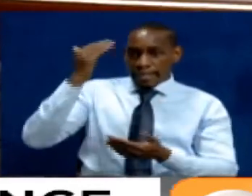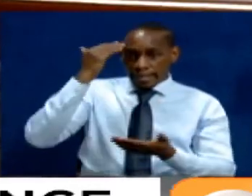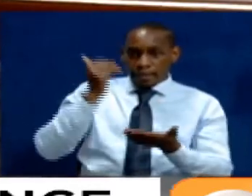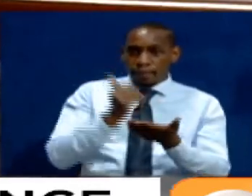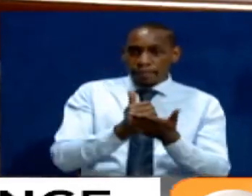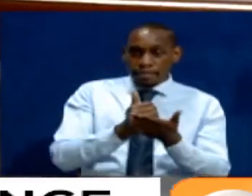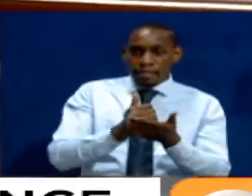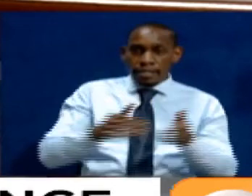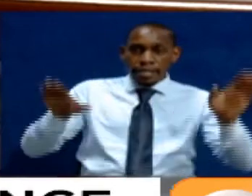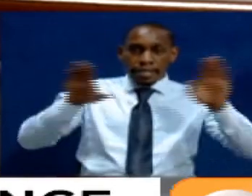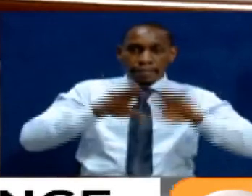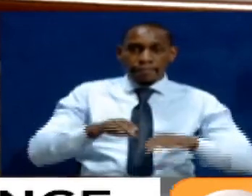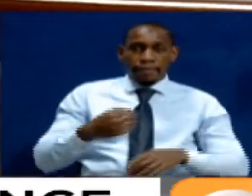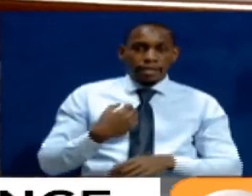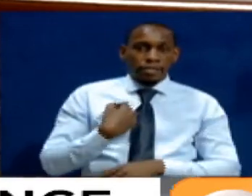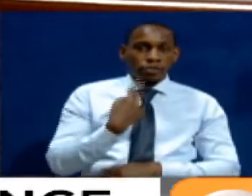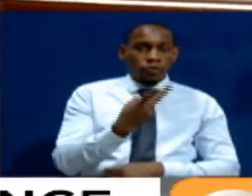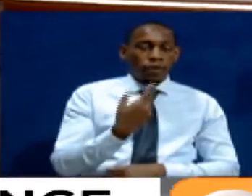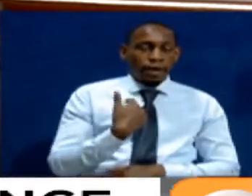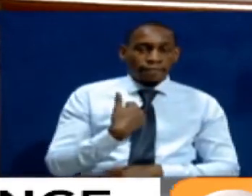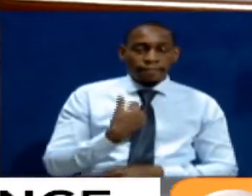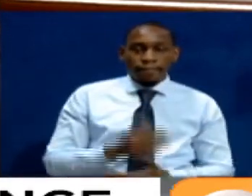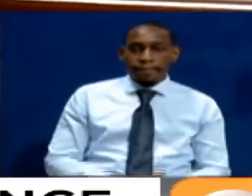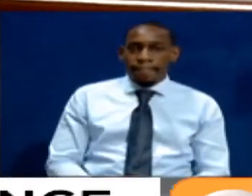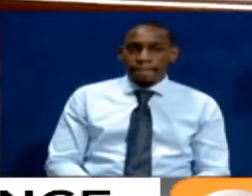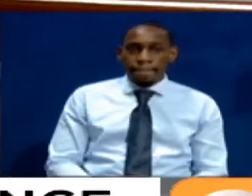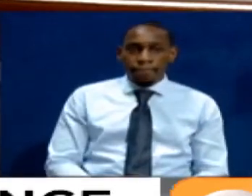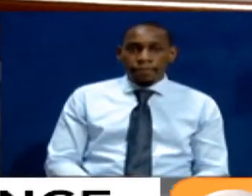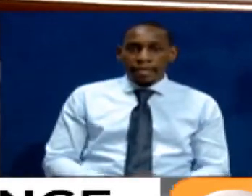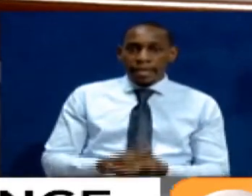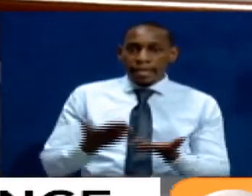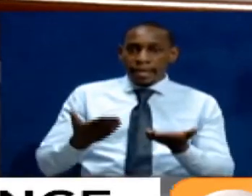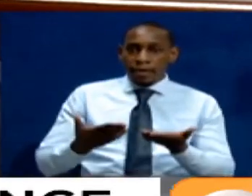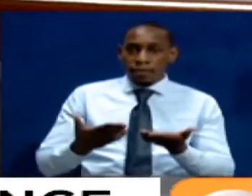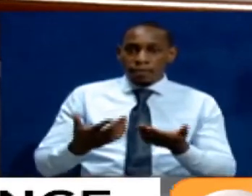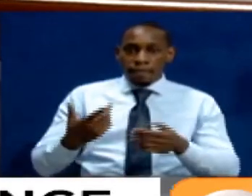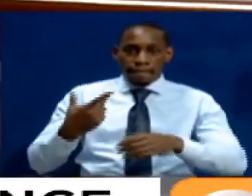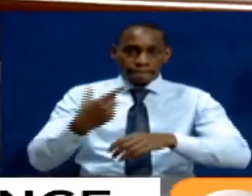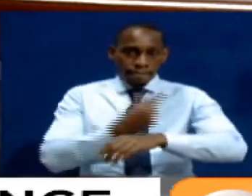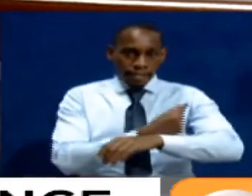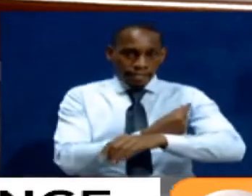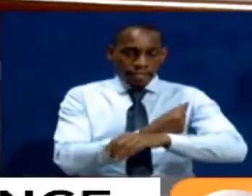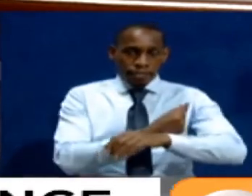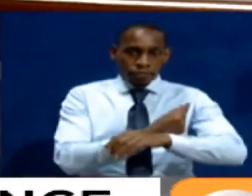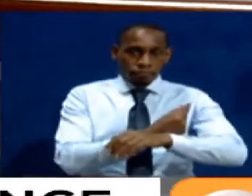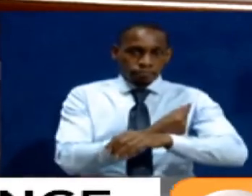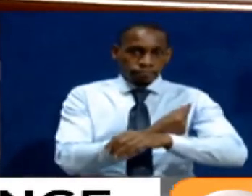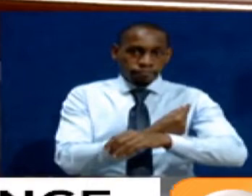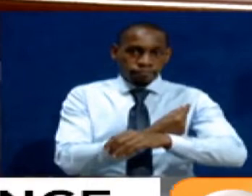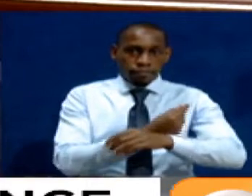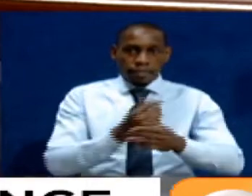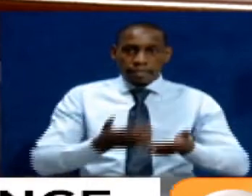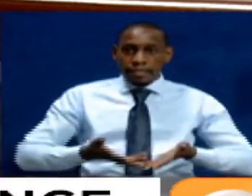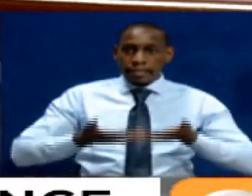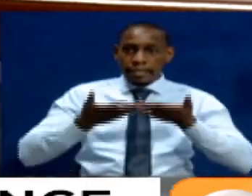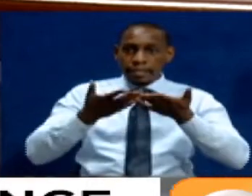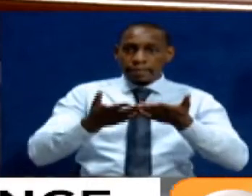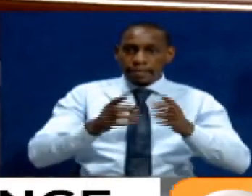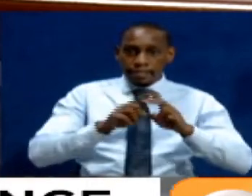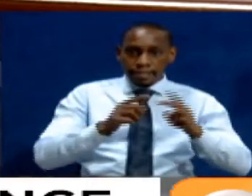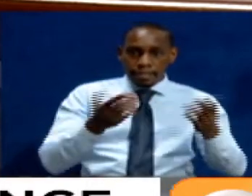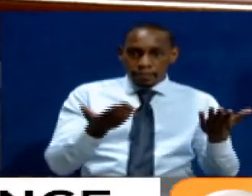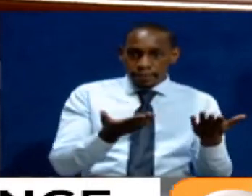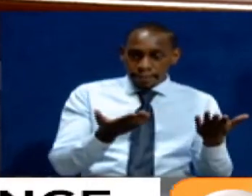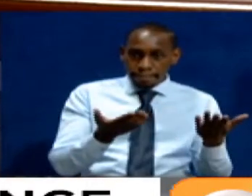and Rift Valley has 2, Eldoret. Now the vaccination posts, Actually, the delivery is from